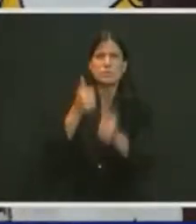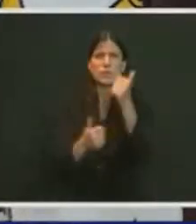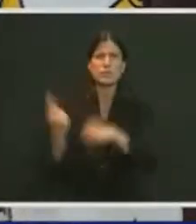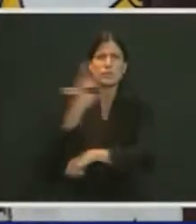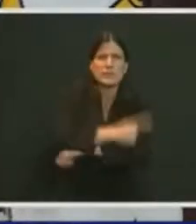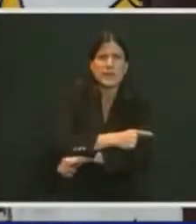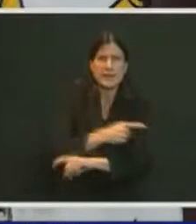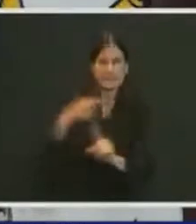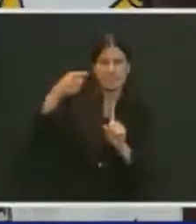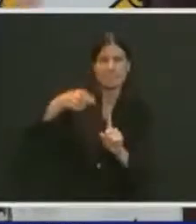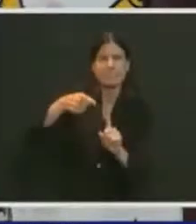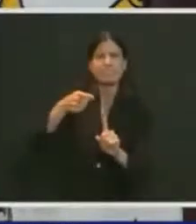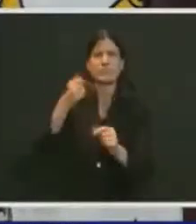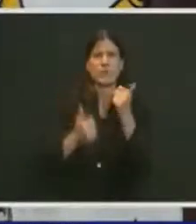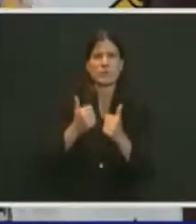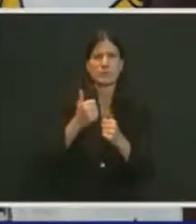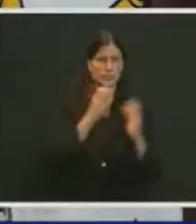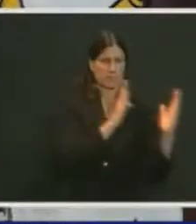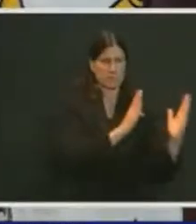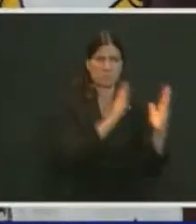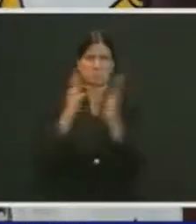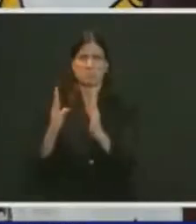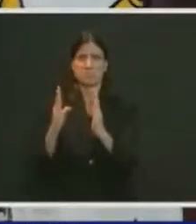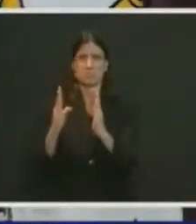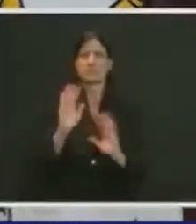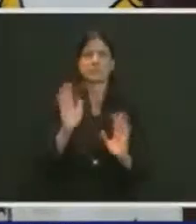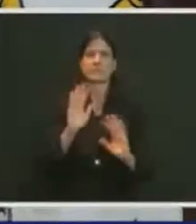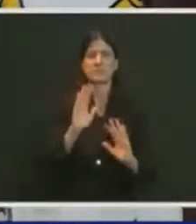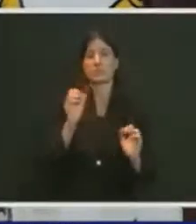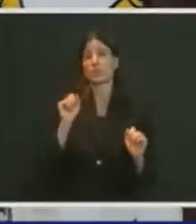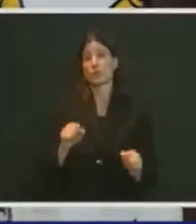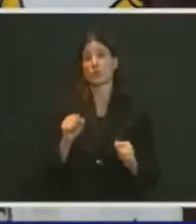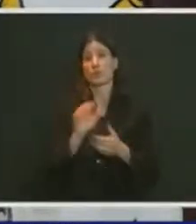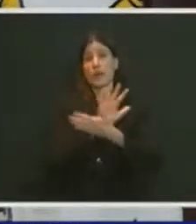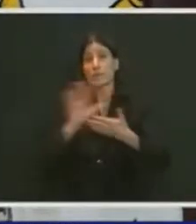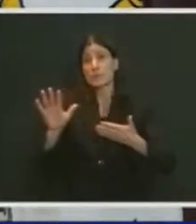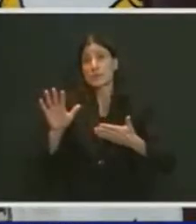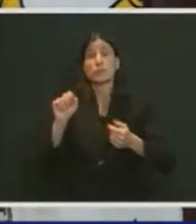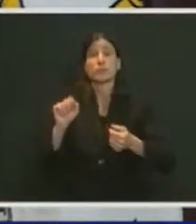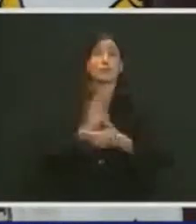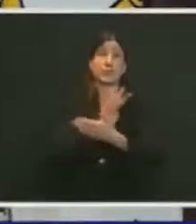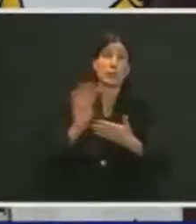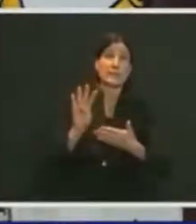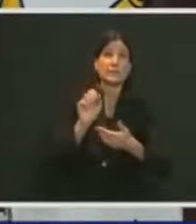weekend in May. It could be the 1st of June. It's like a rough estimate for people to do their planning.